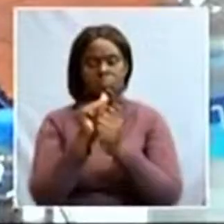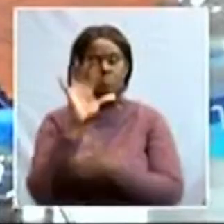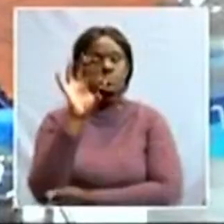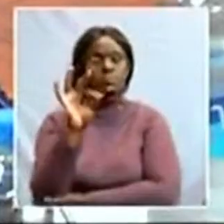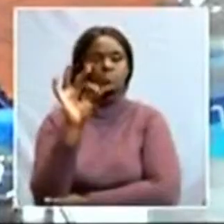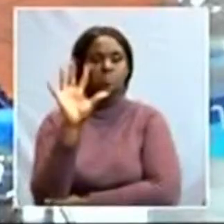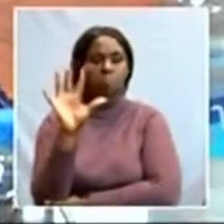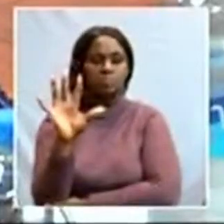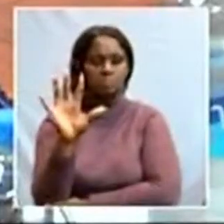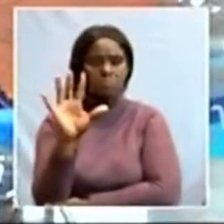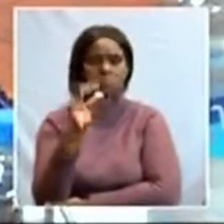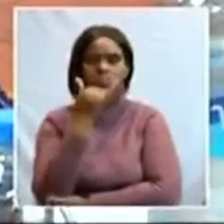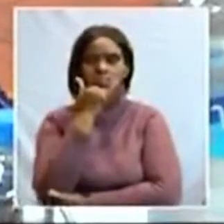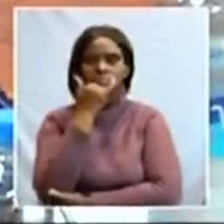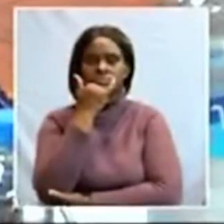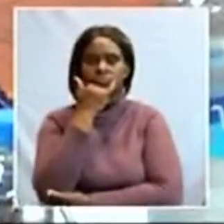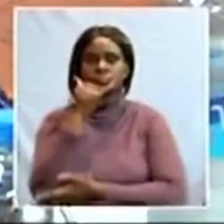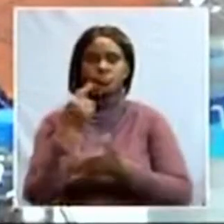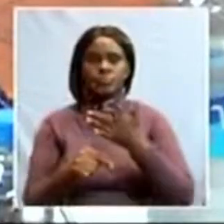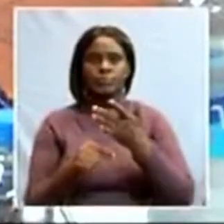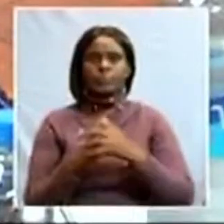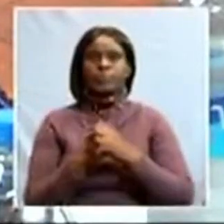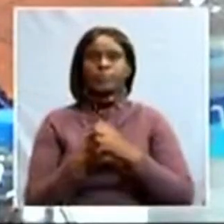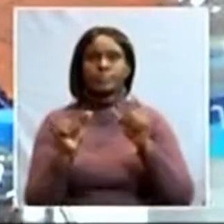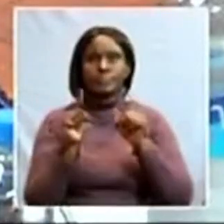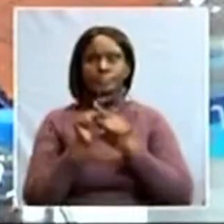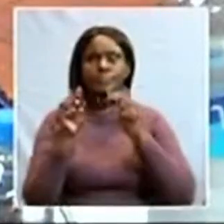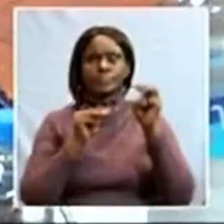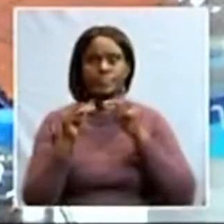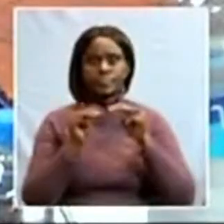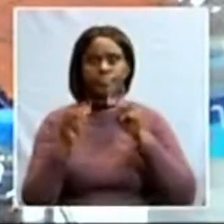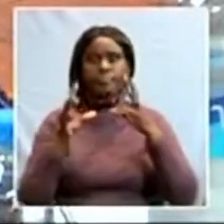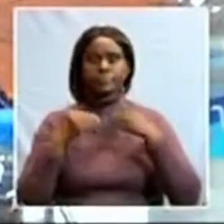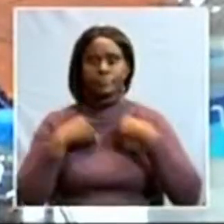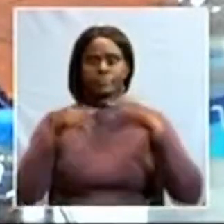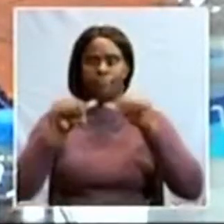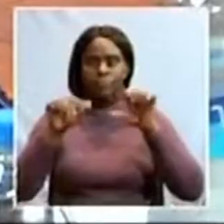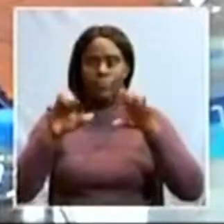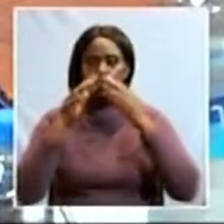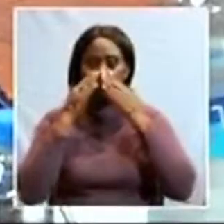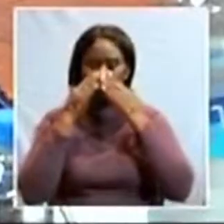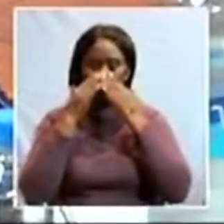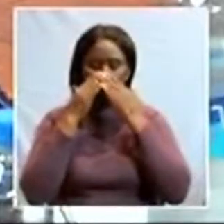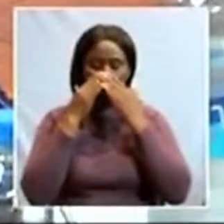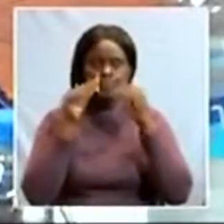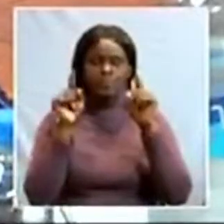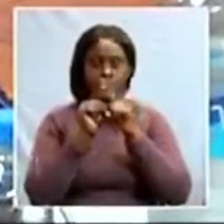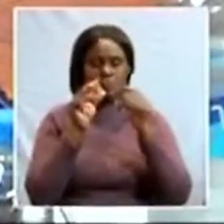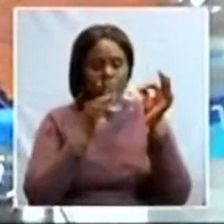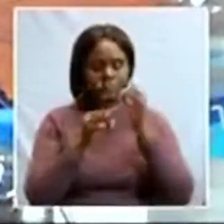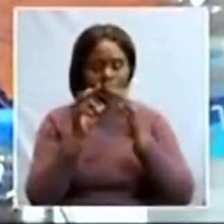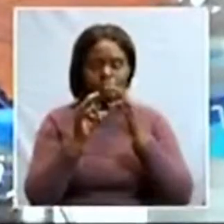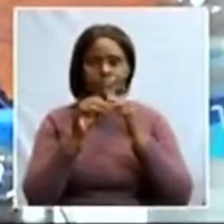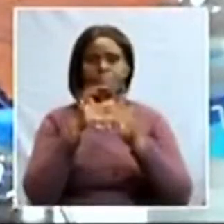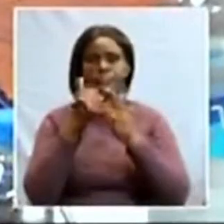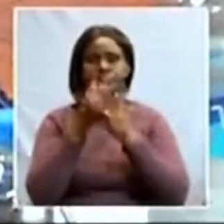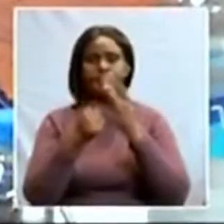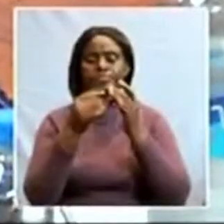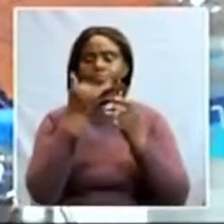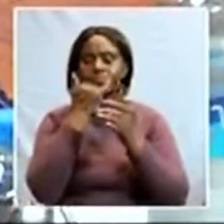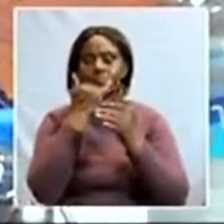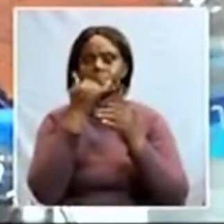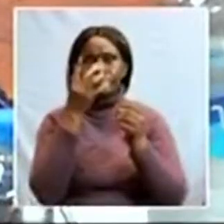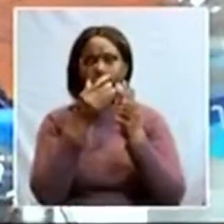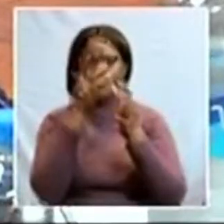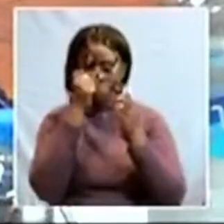168,95. Cause of query. Management acknowledges the auditor's findings and wish to state that the cause of query is due to